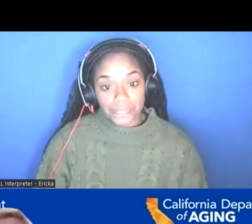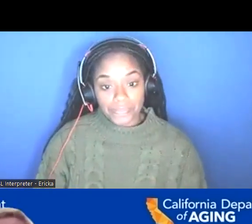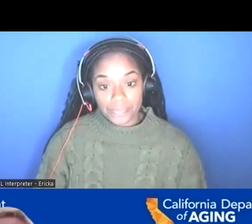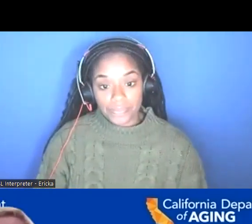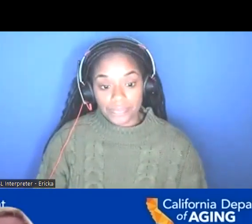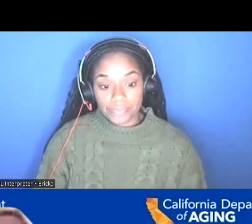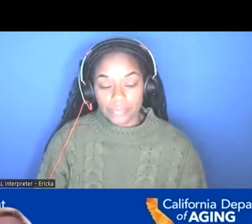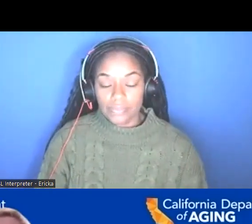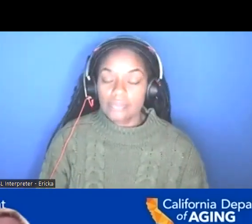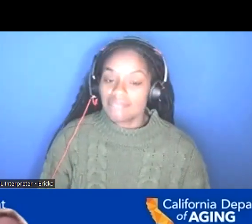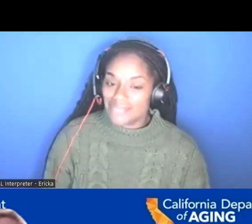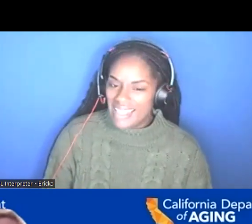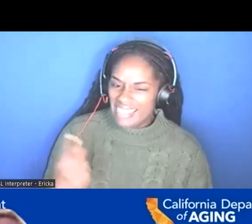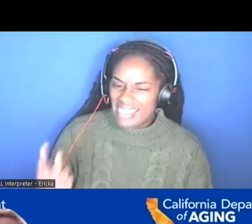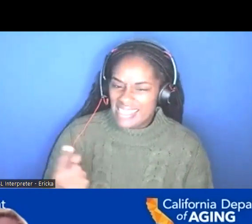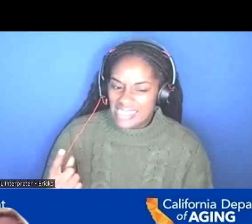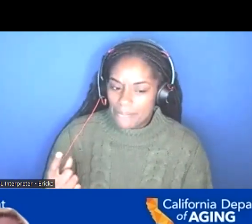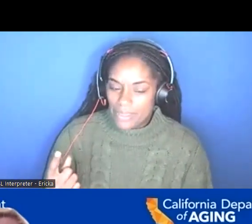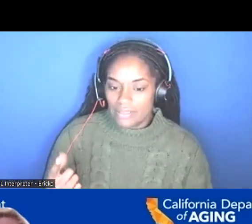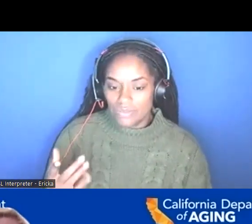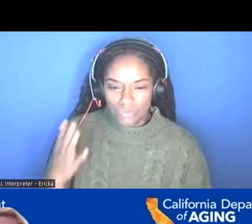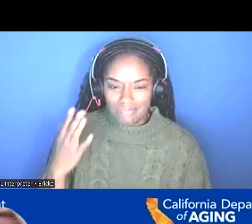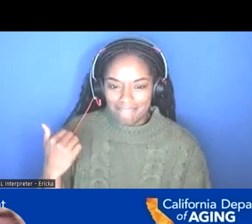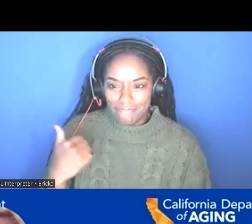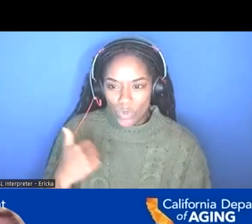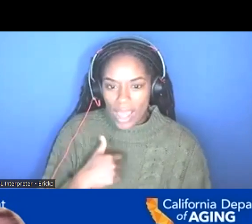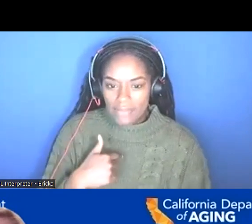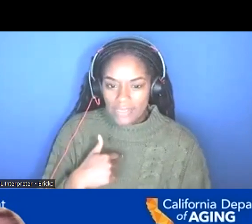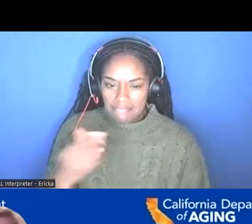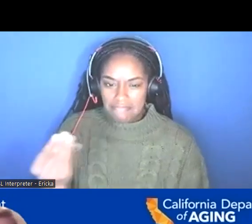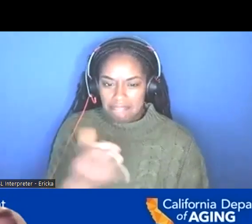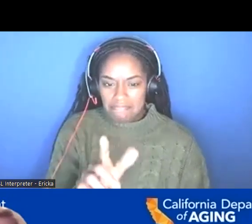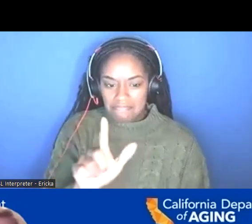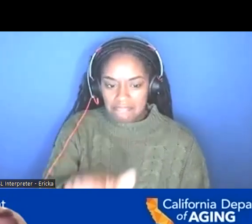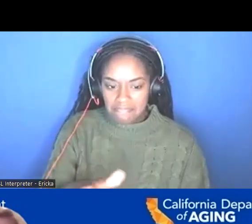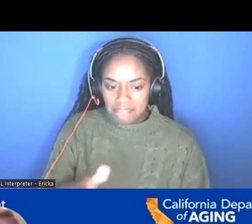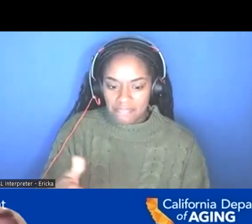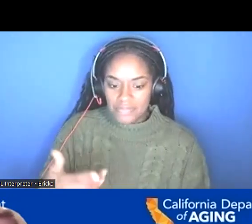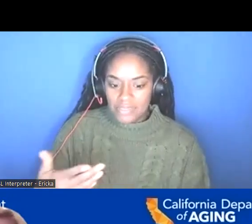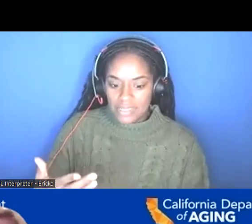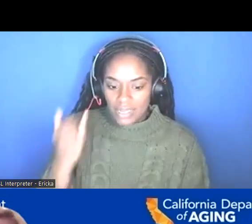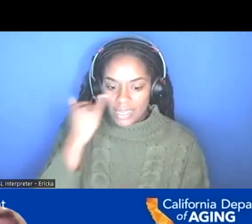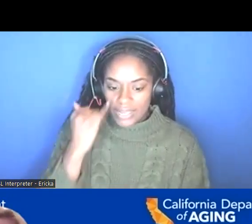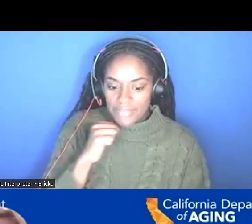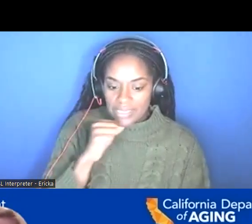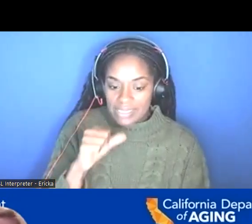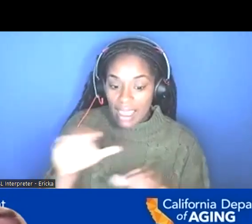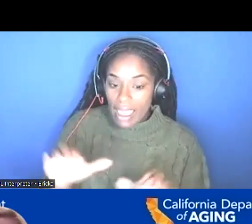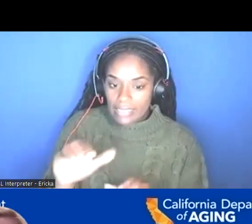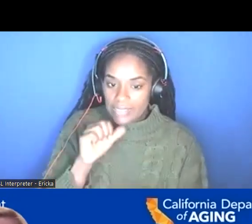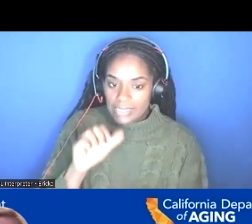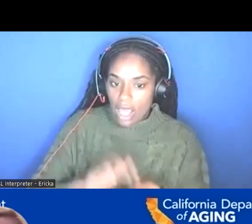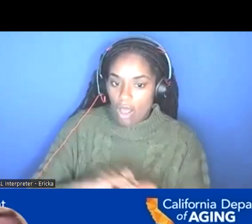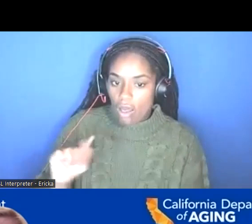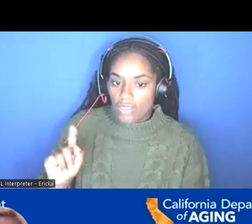And that's something we'll probably have to take back and look at. If it's not, it won't be on the tracker, is my understanding.